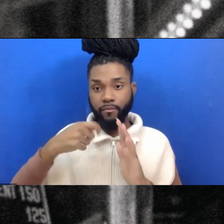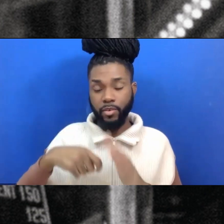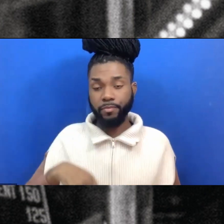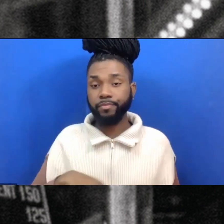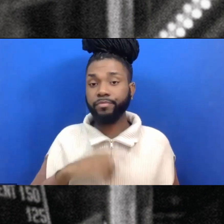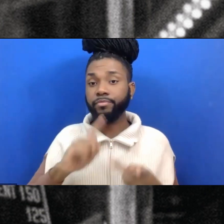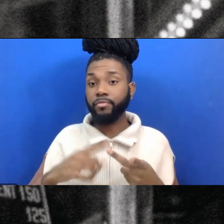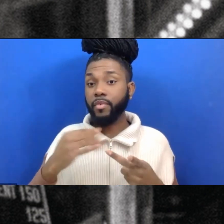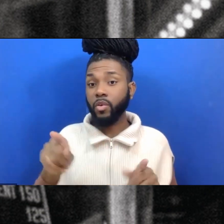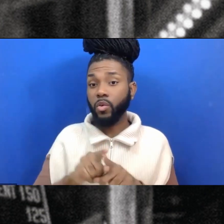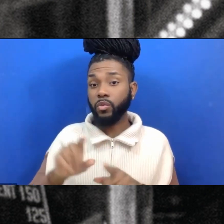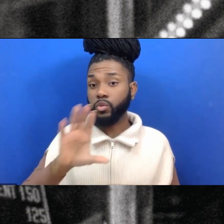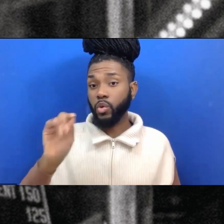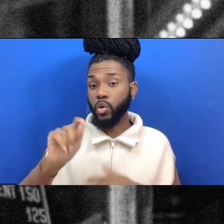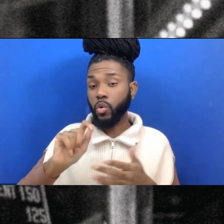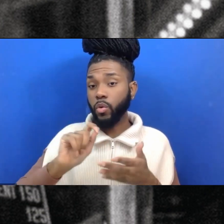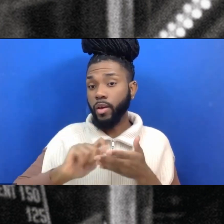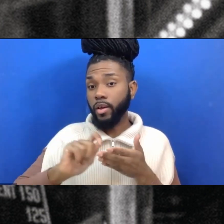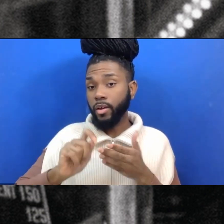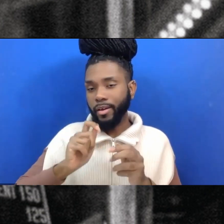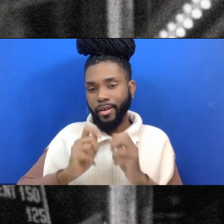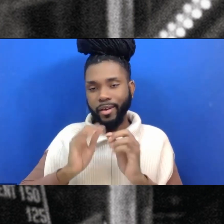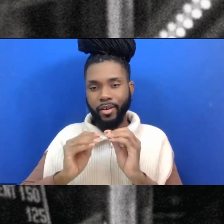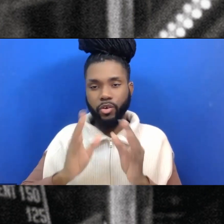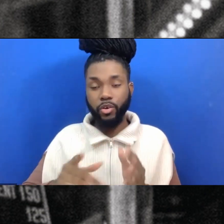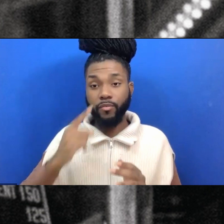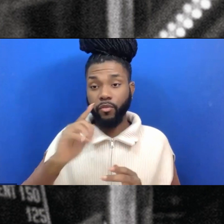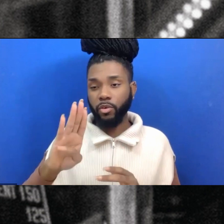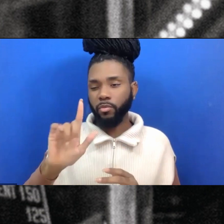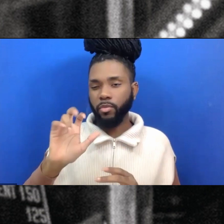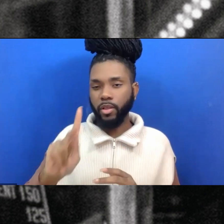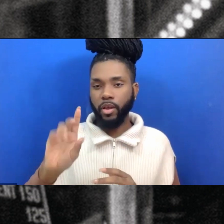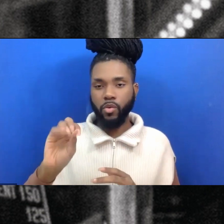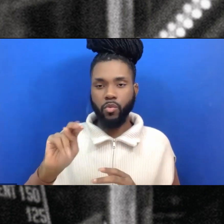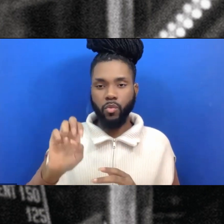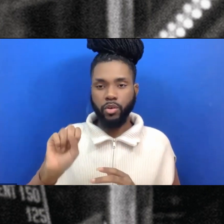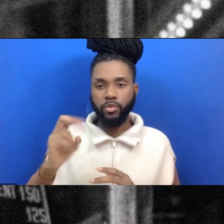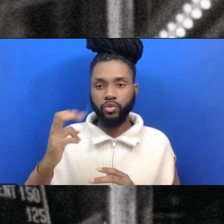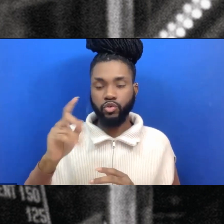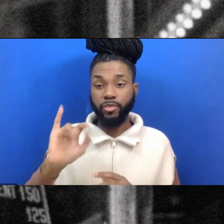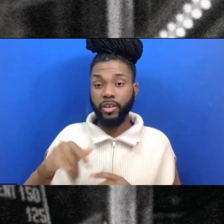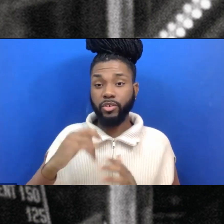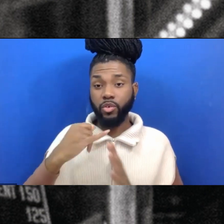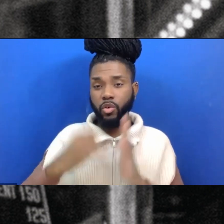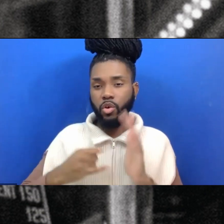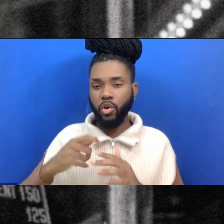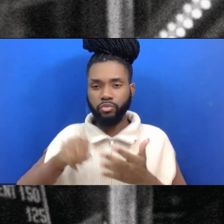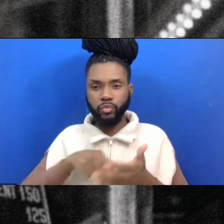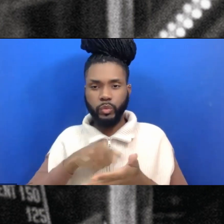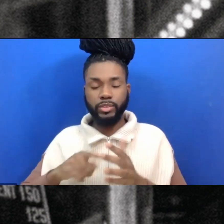and co-editor of Black One Shot, an art criticism series on